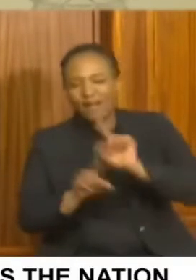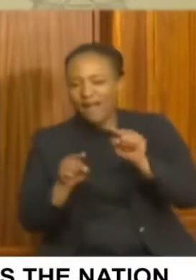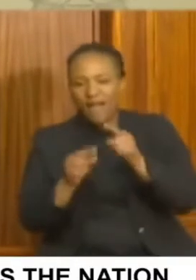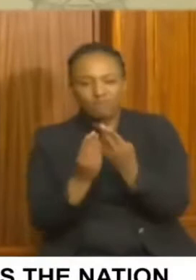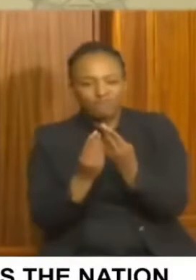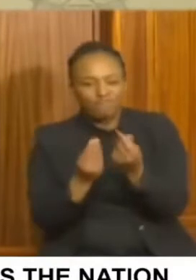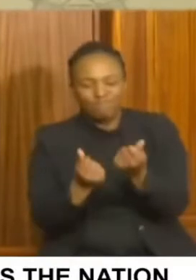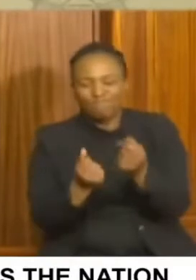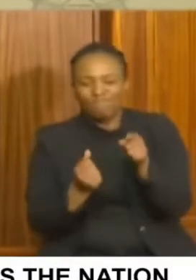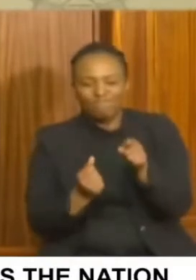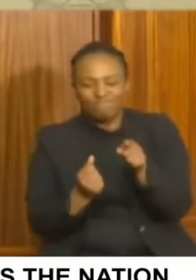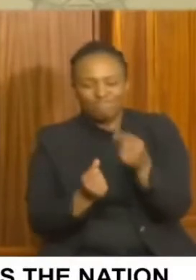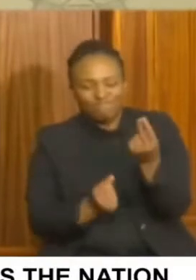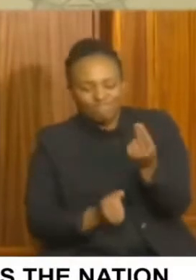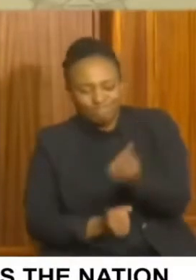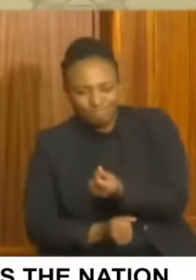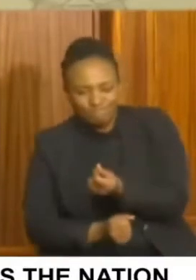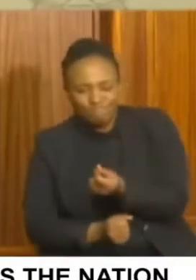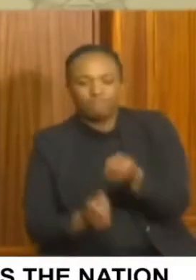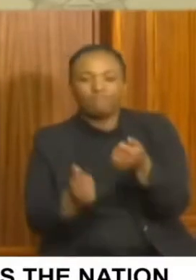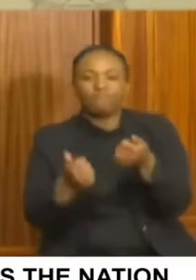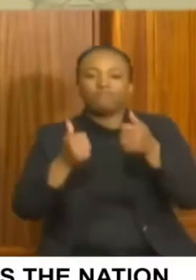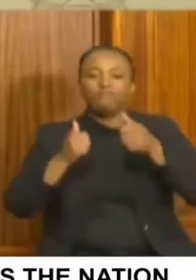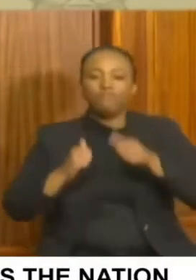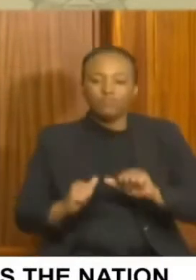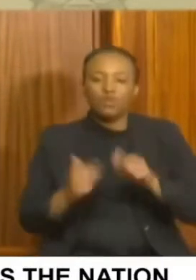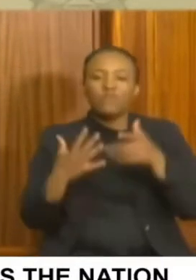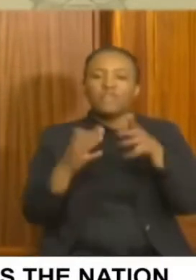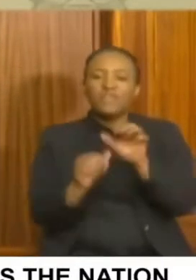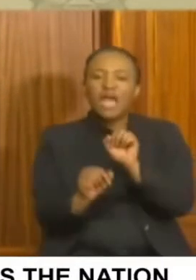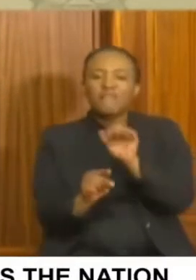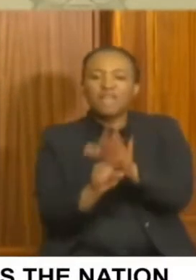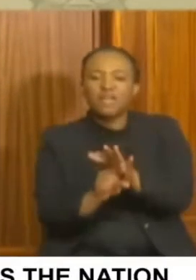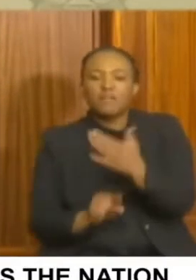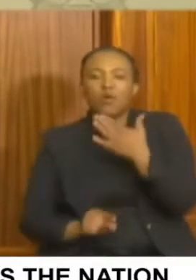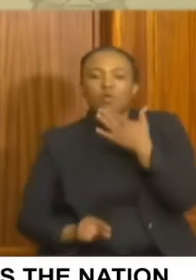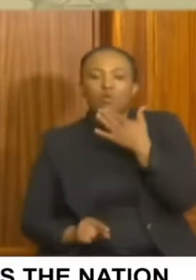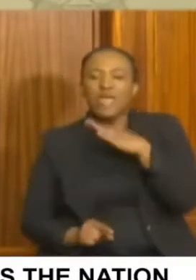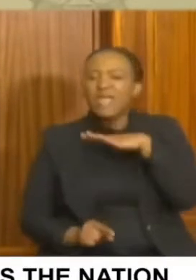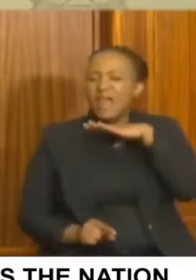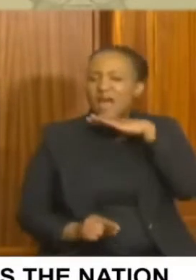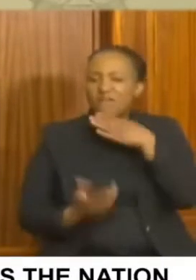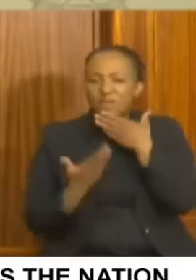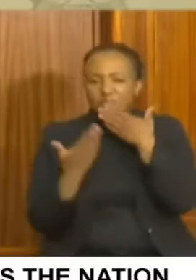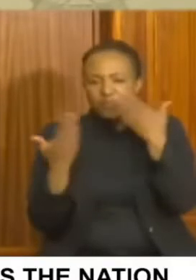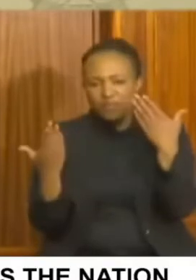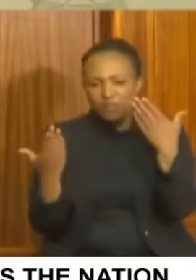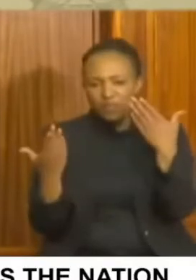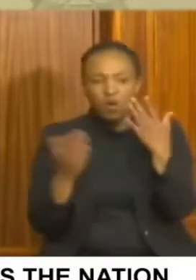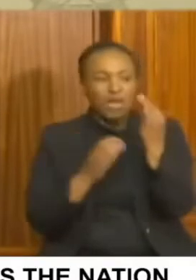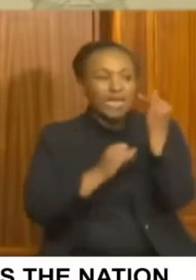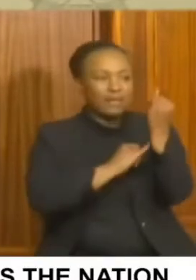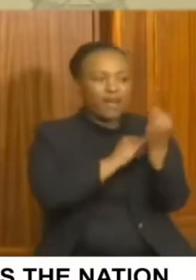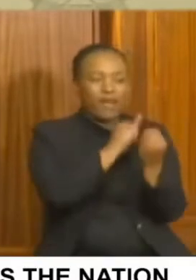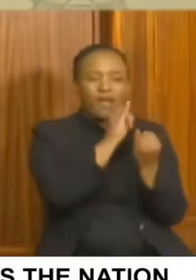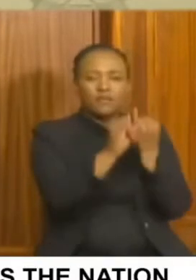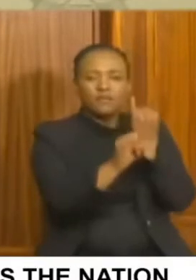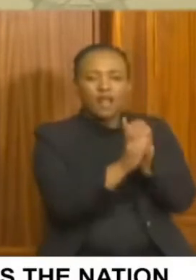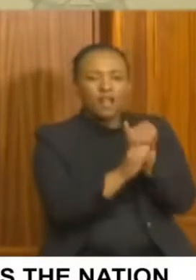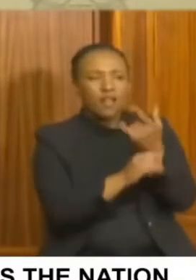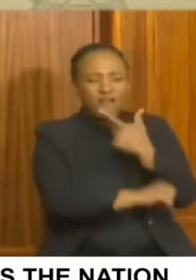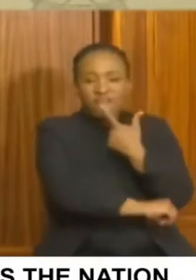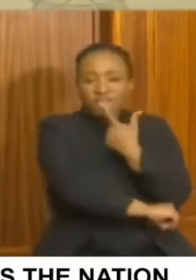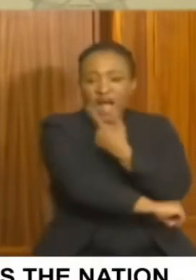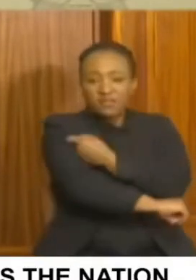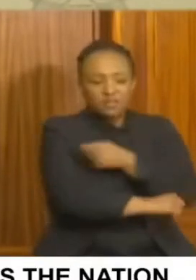South Africa. We've also been adversely affected by shortages in the global supply of vaccines.